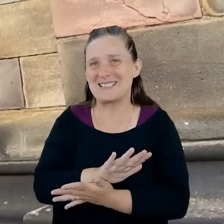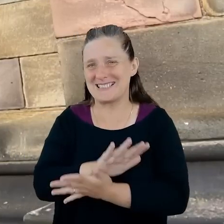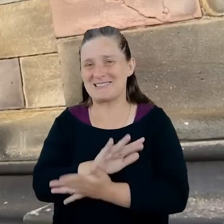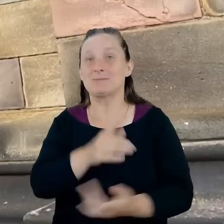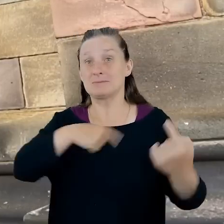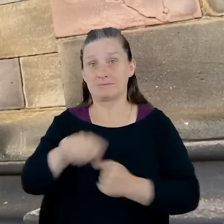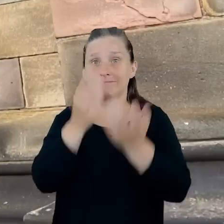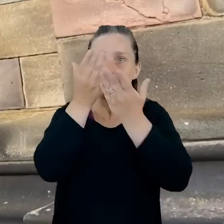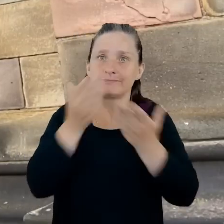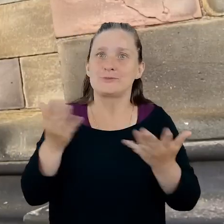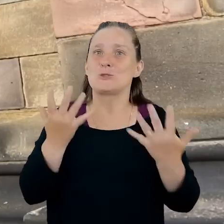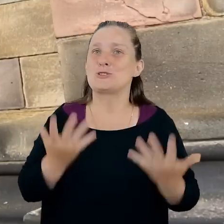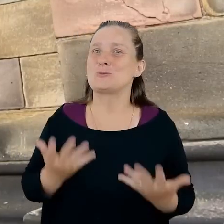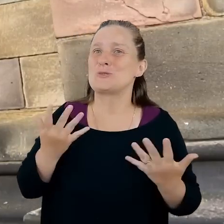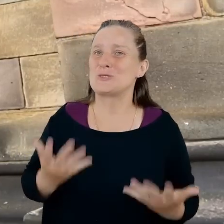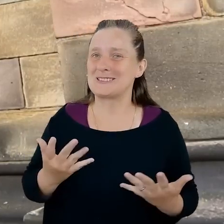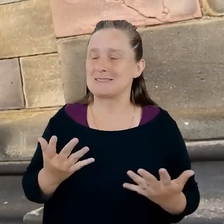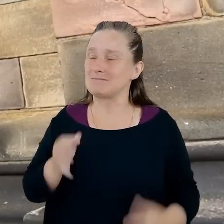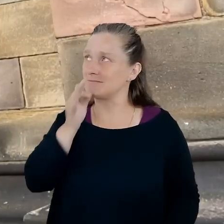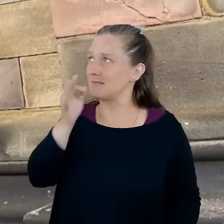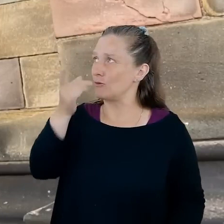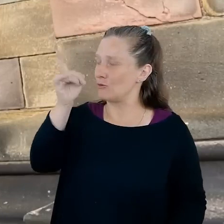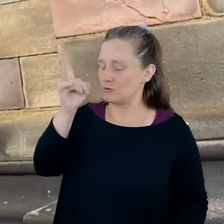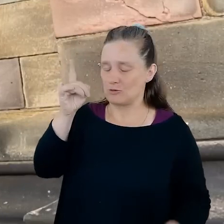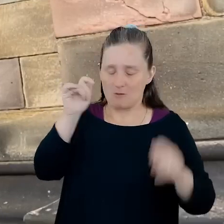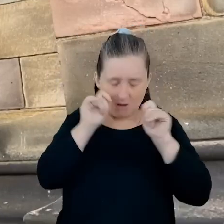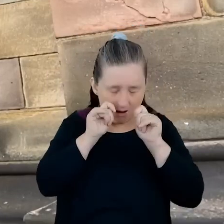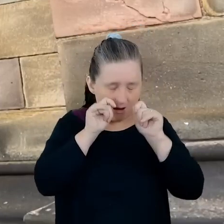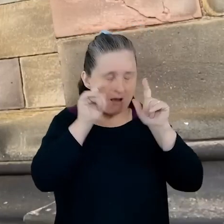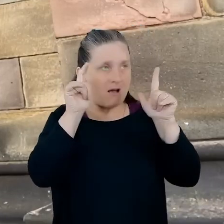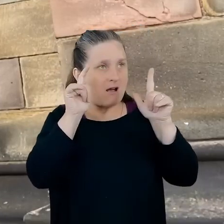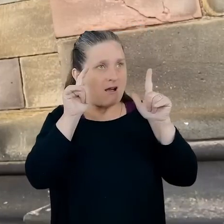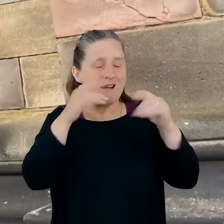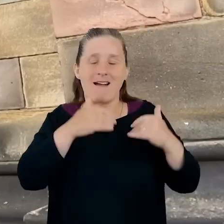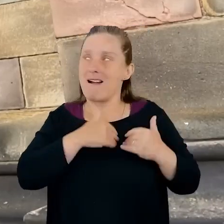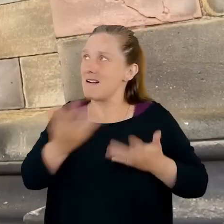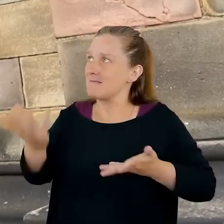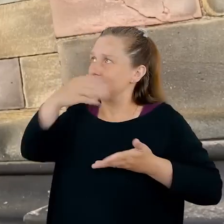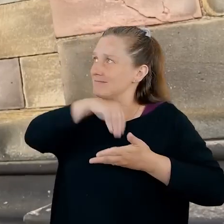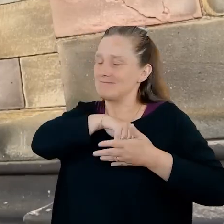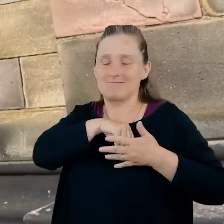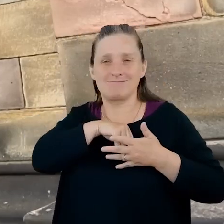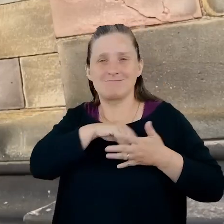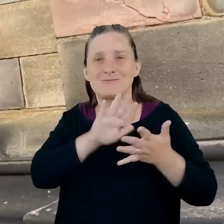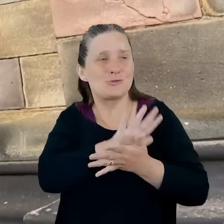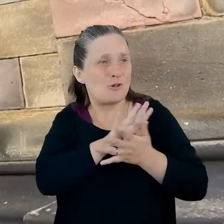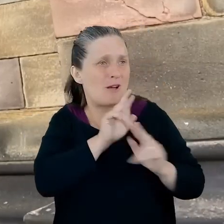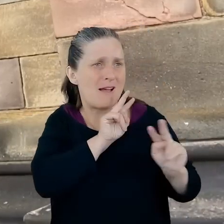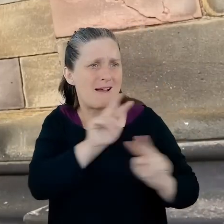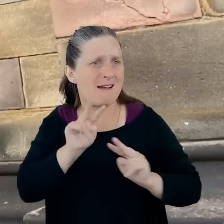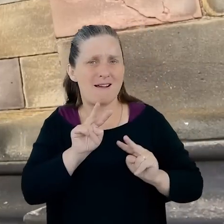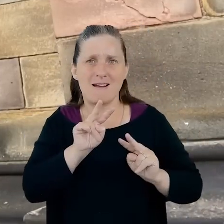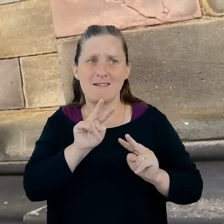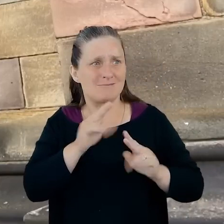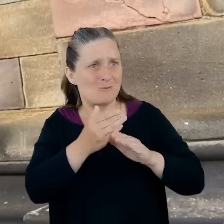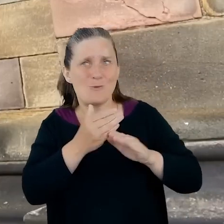this Sunday, we pray for God to open our eyes and fill our hearts with joy at the work he is doing in